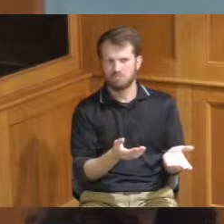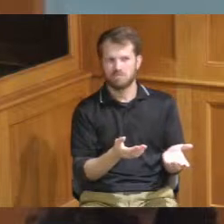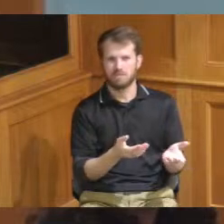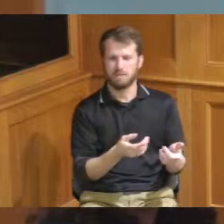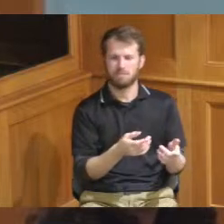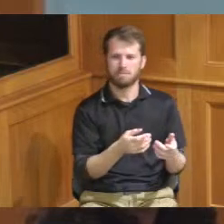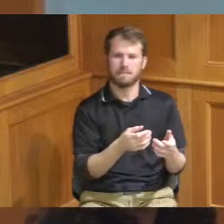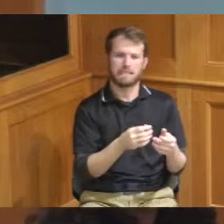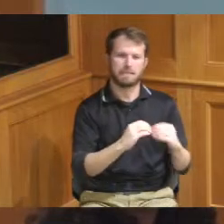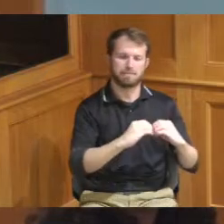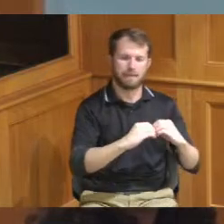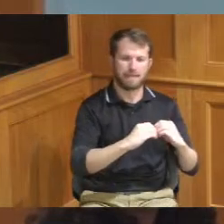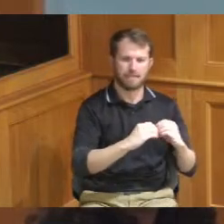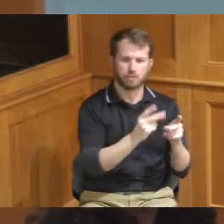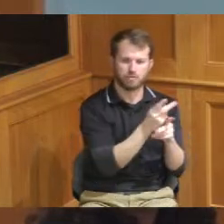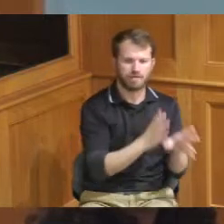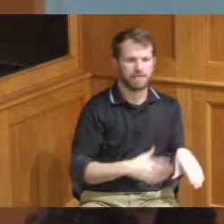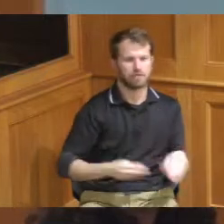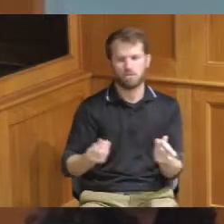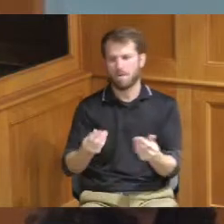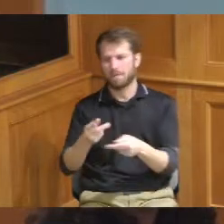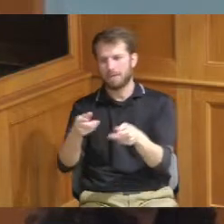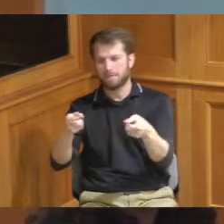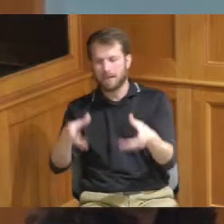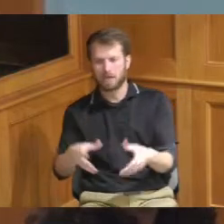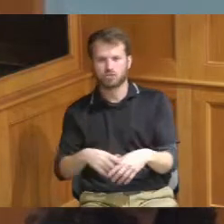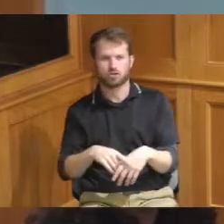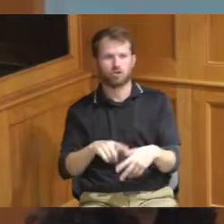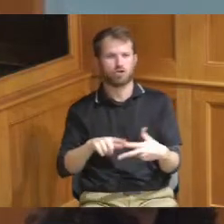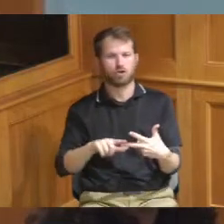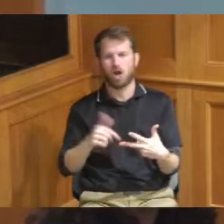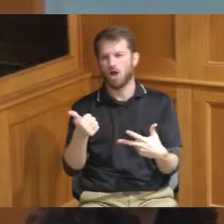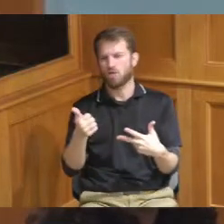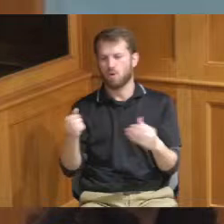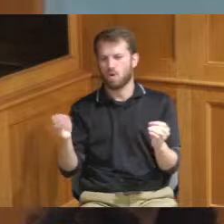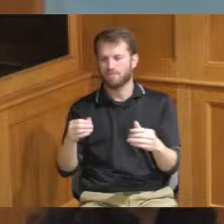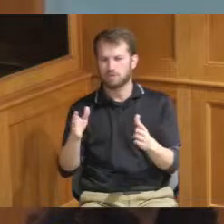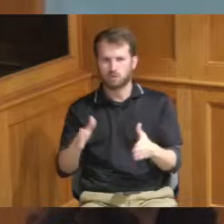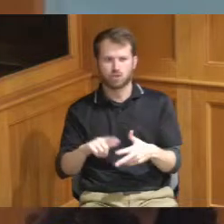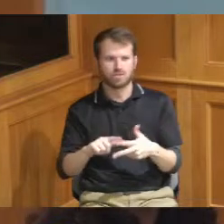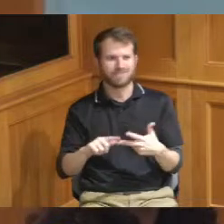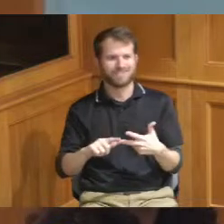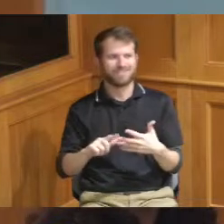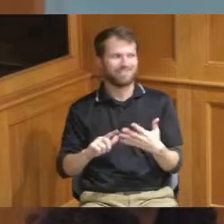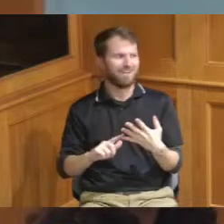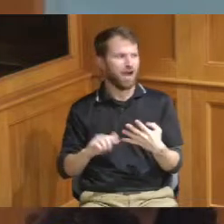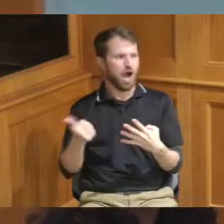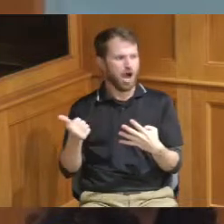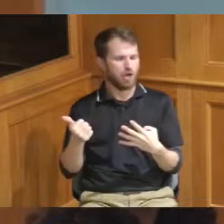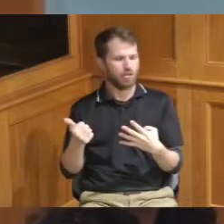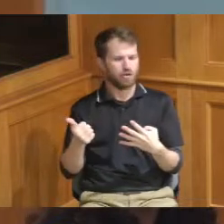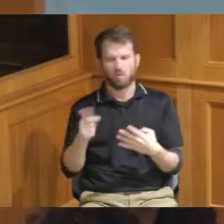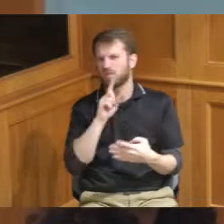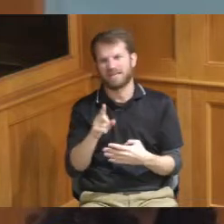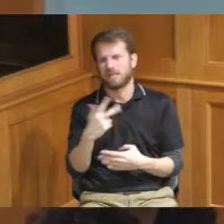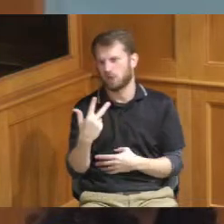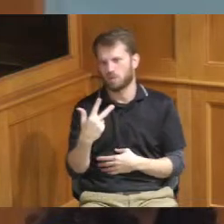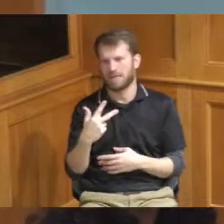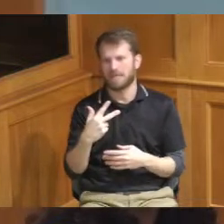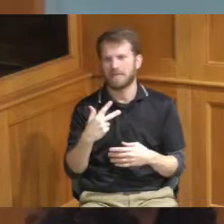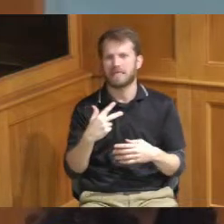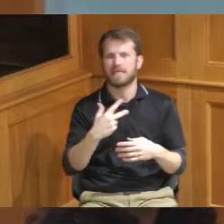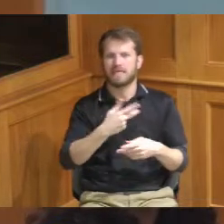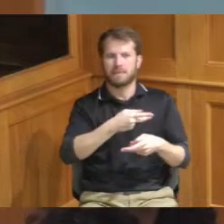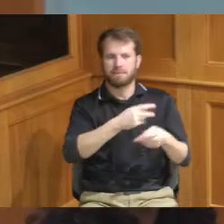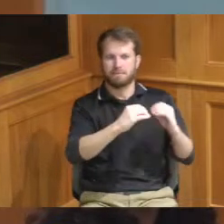maintenance supervisor, property manager, another person in the office, another maintenance person, and probably 3 maintenance people and 2 full-time